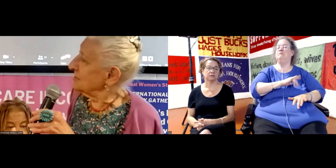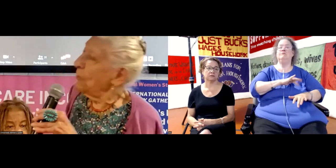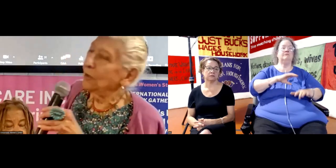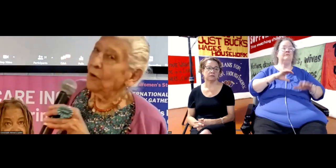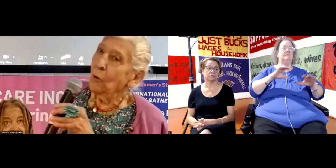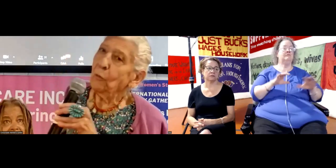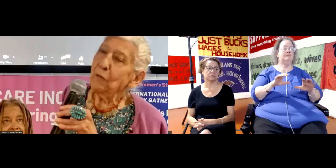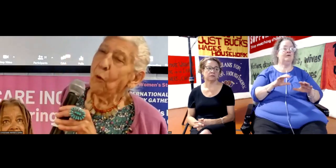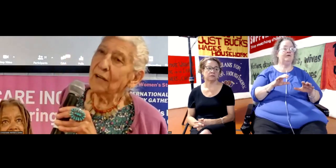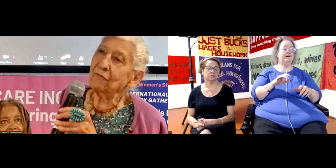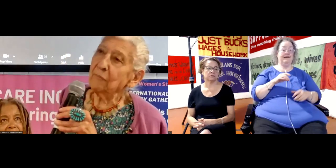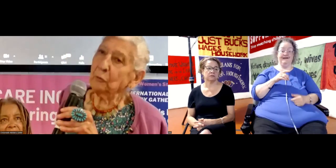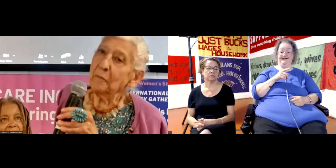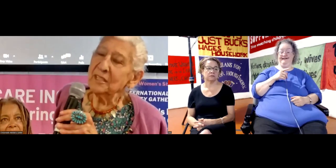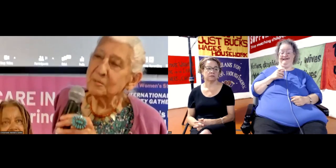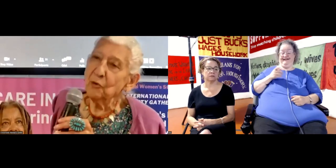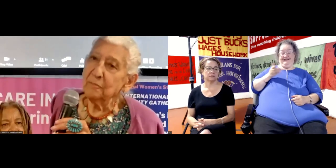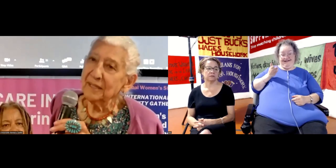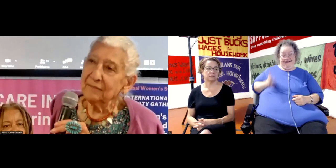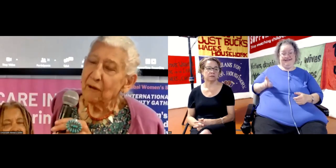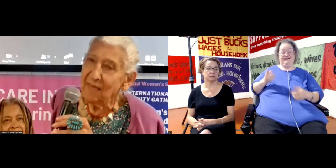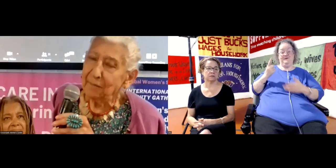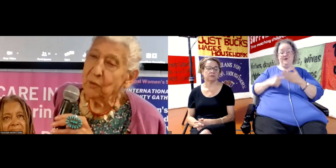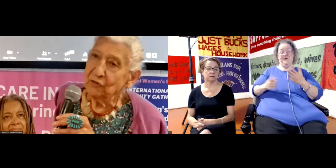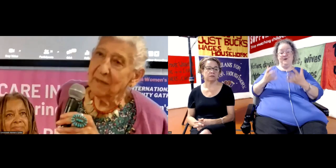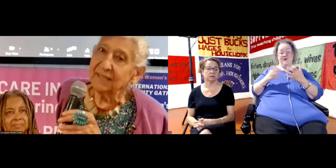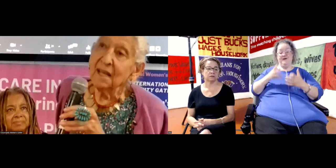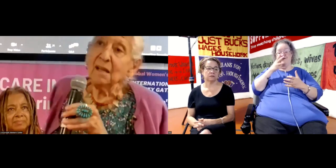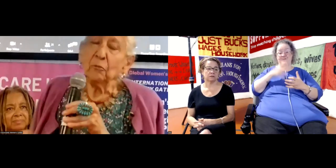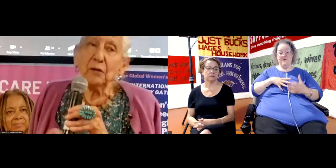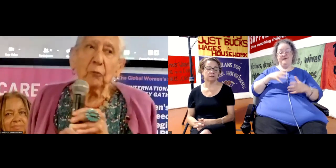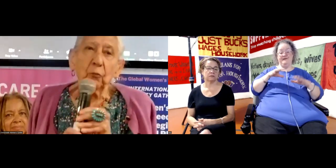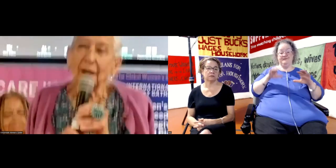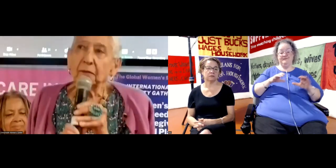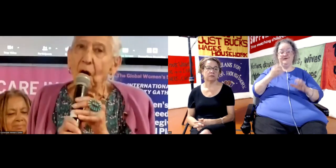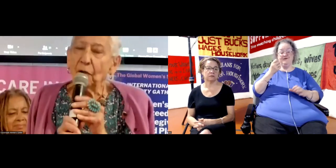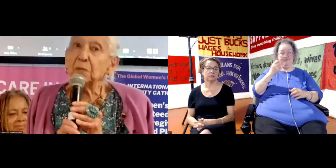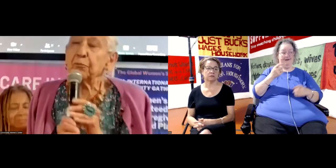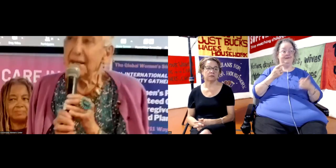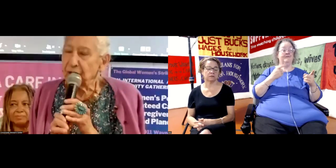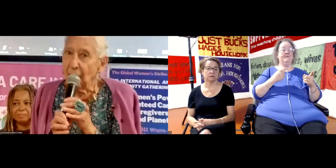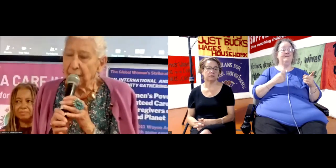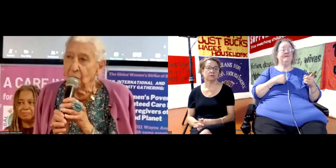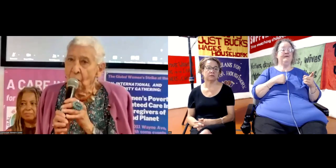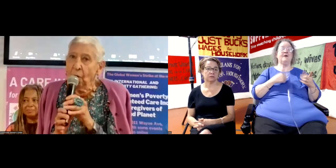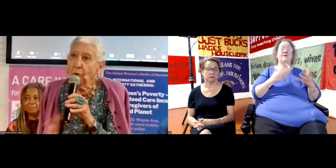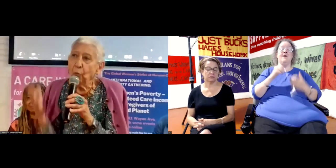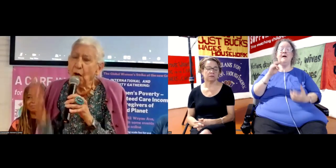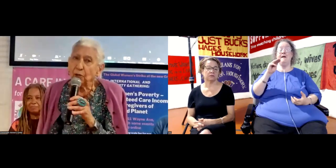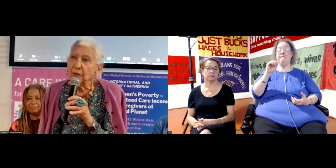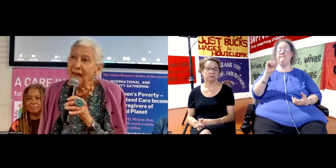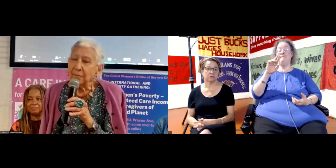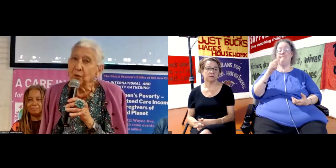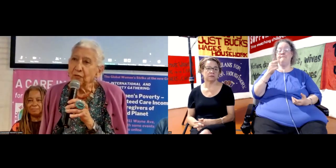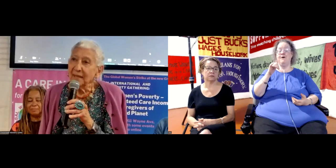This is what we won from the women's movement, from that movement. We won Margaret Prescod, who